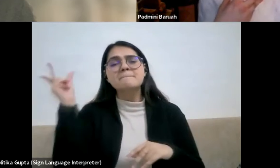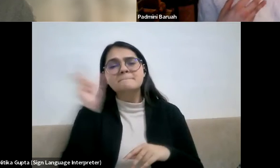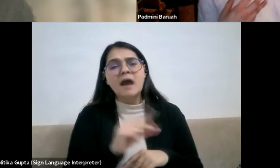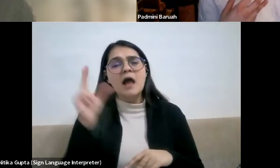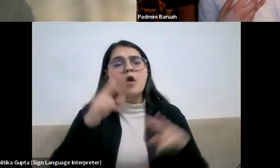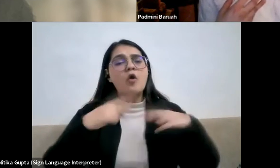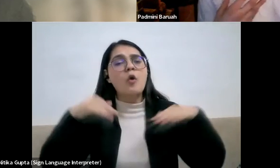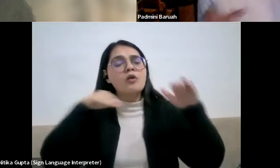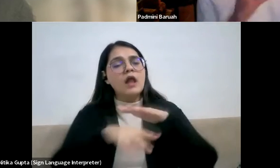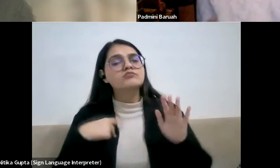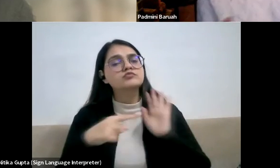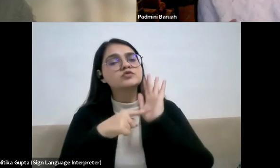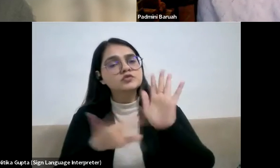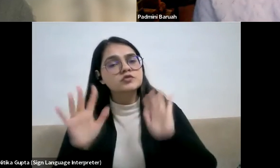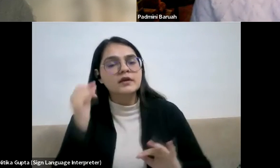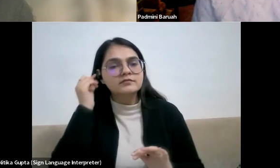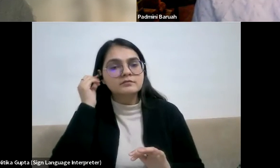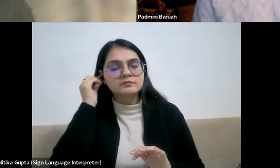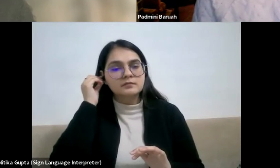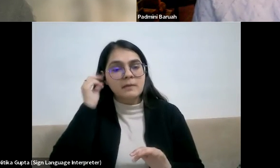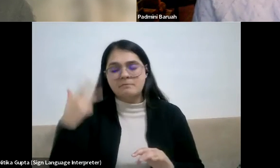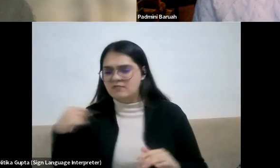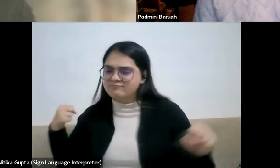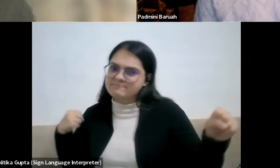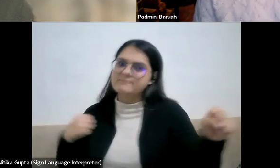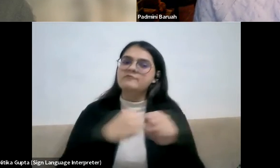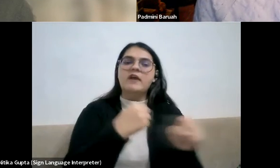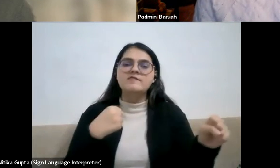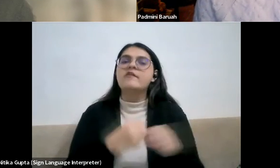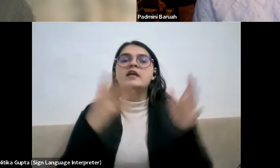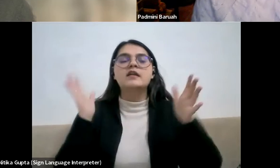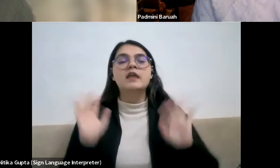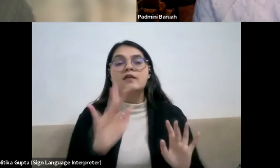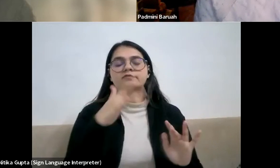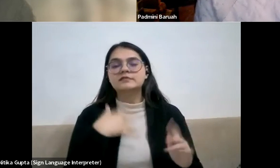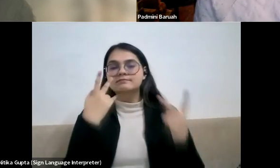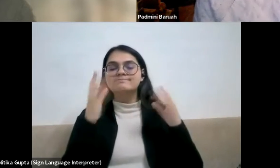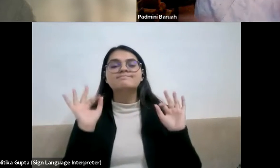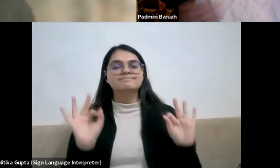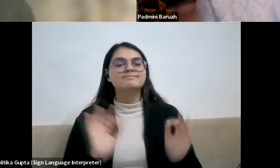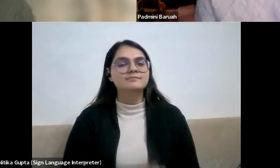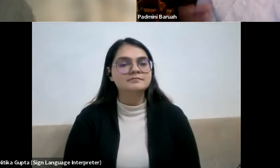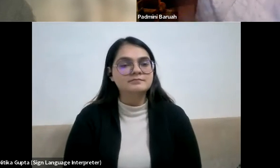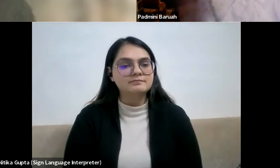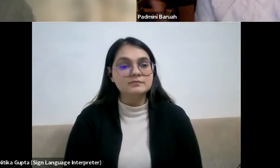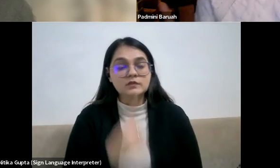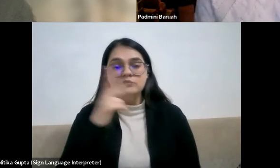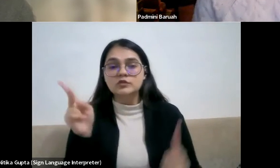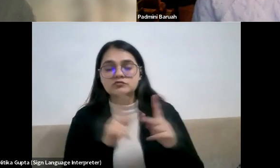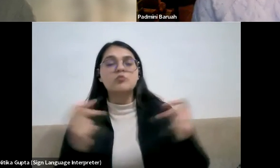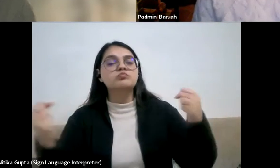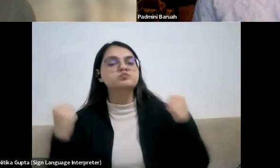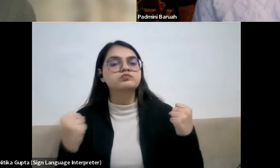and just not giving up, like that was something that really struck me at the time, when there were strong familial